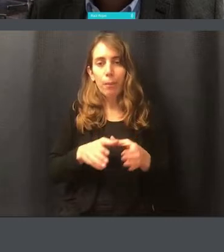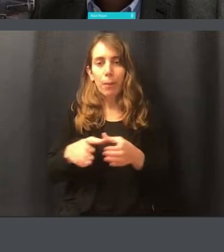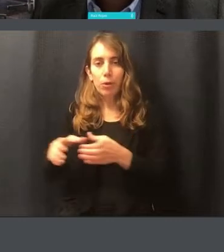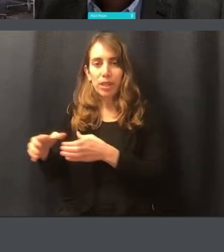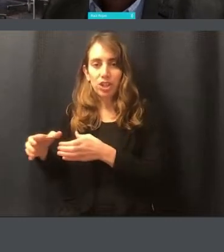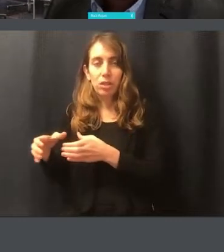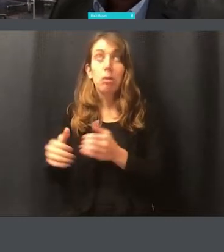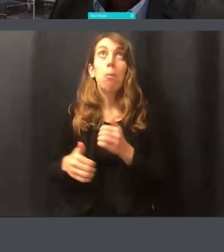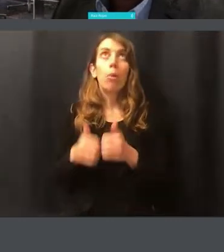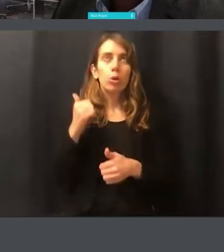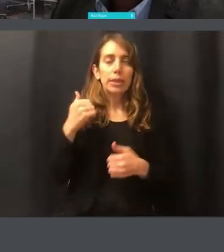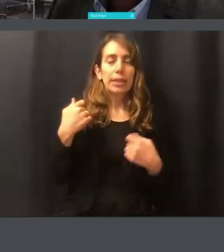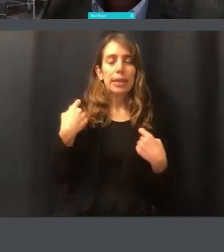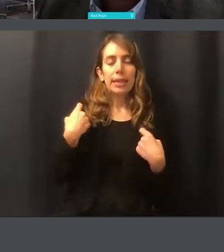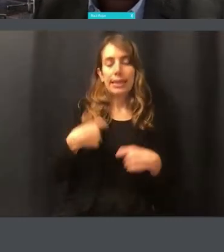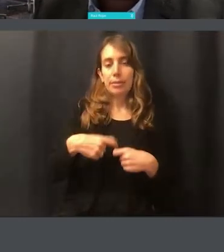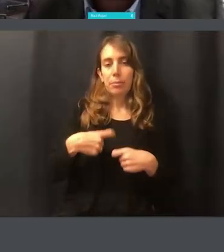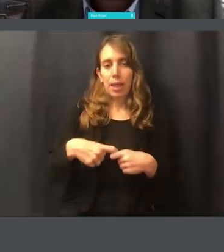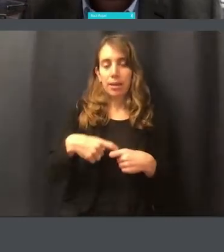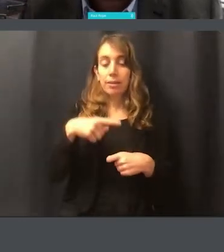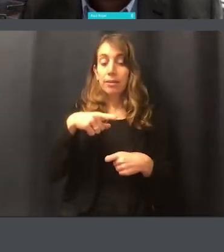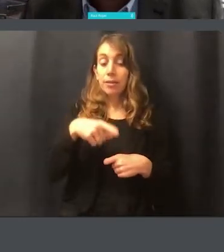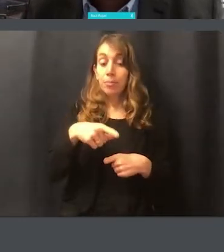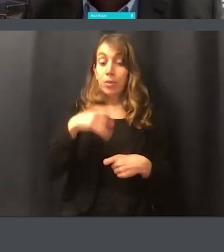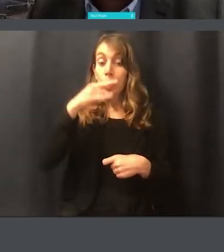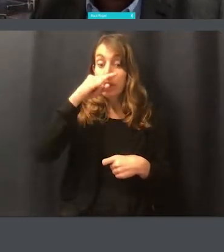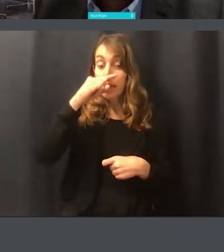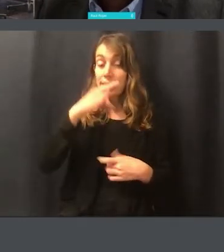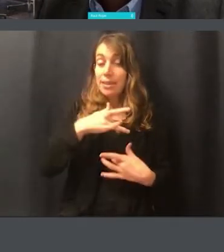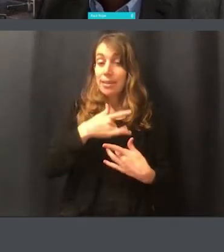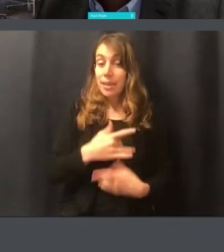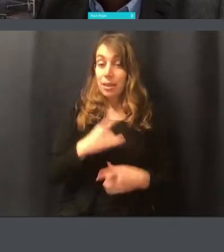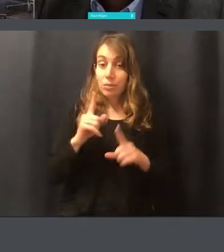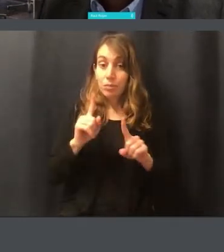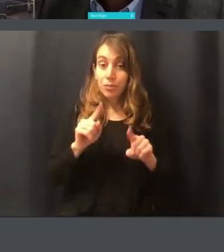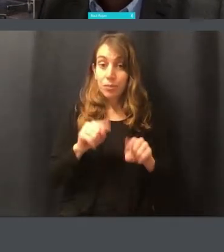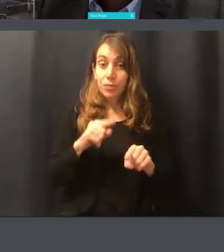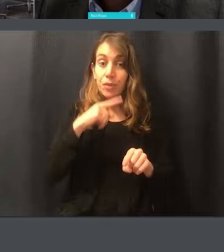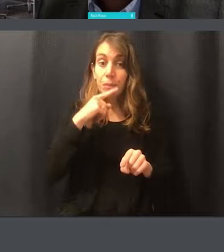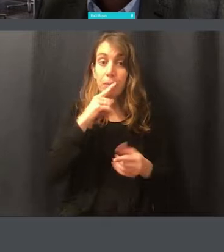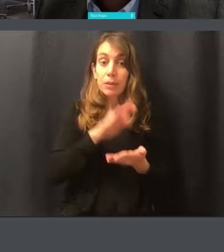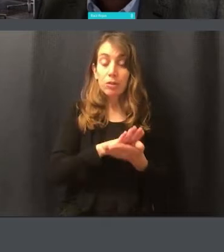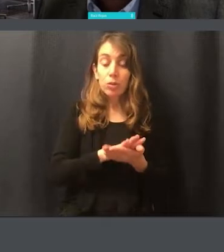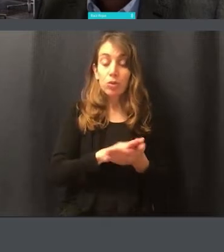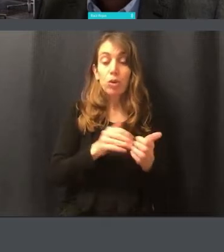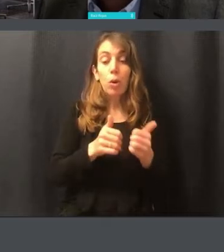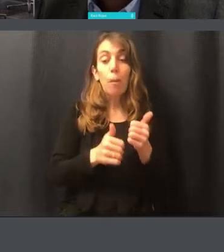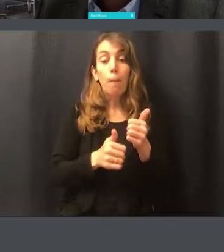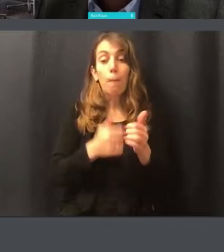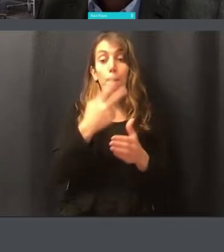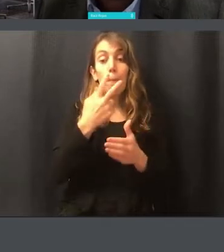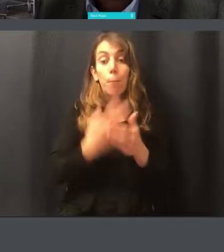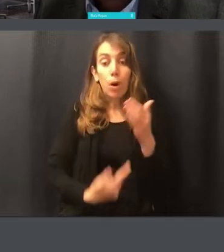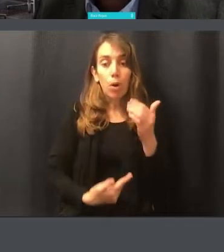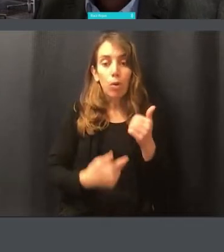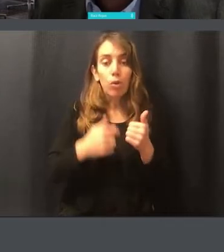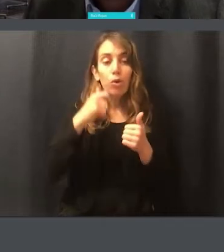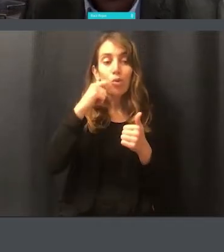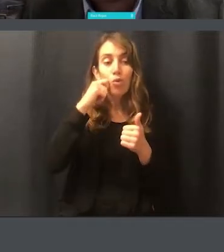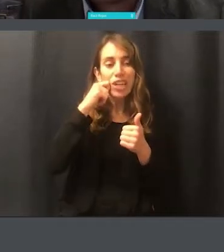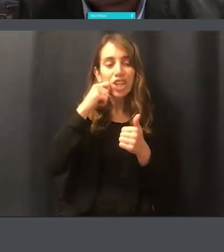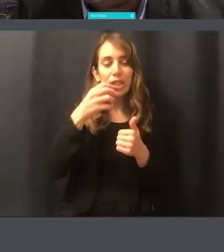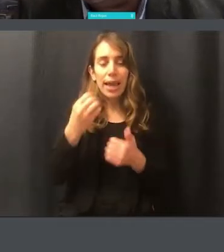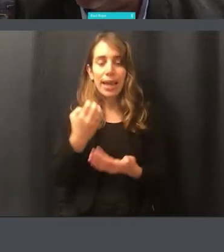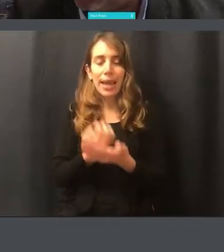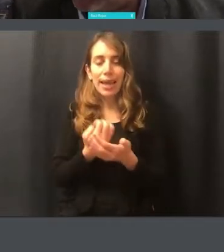kids tend to attend public schools that are both racially and socioeconomically, they tend to be just more segregated, and